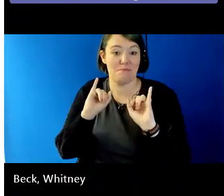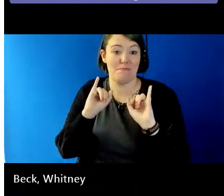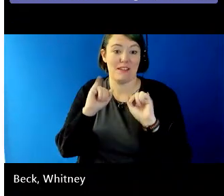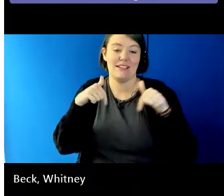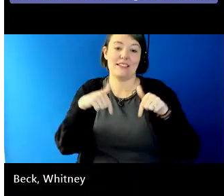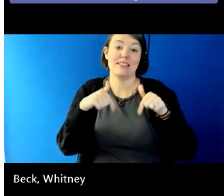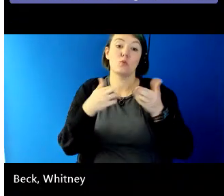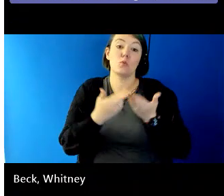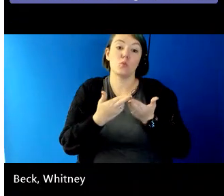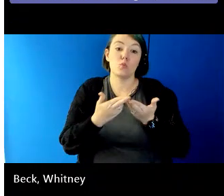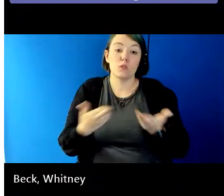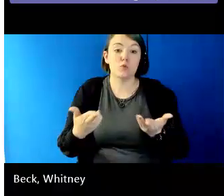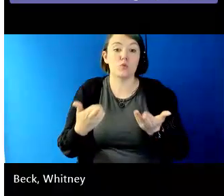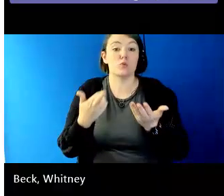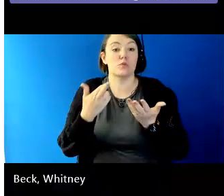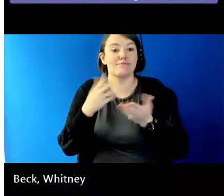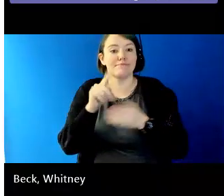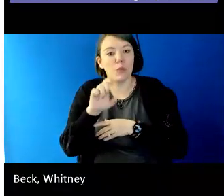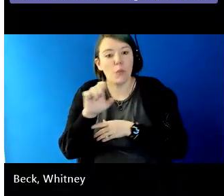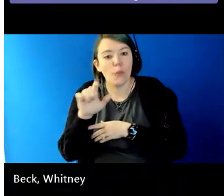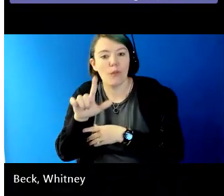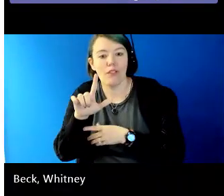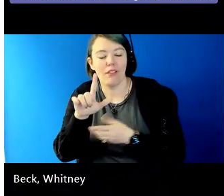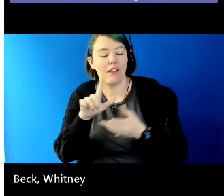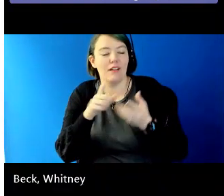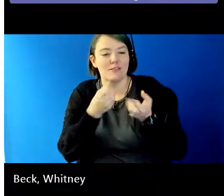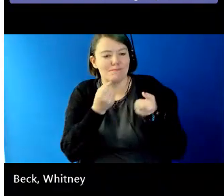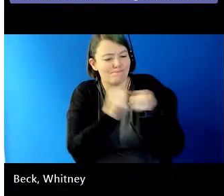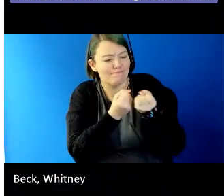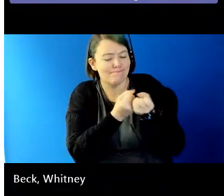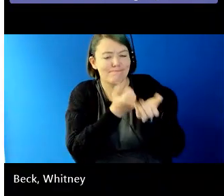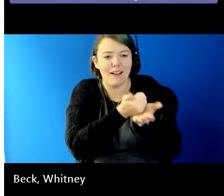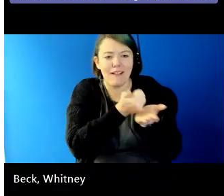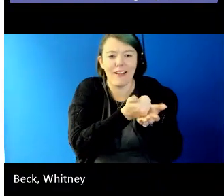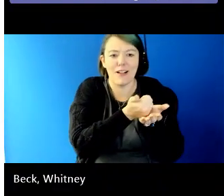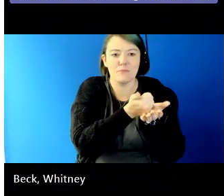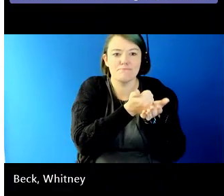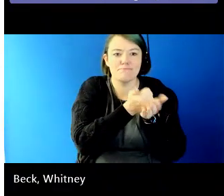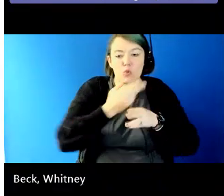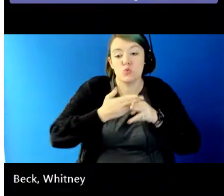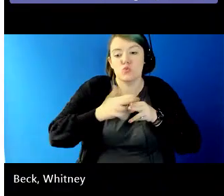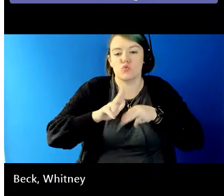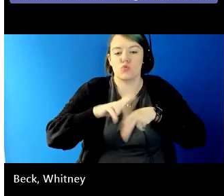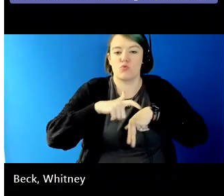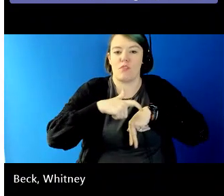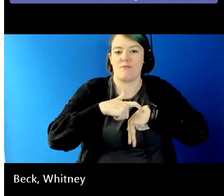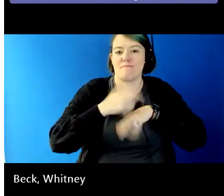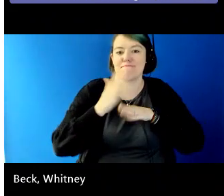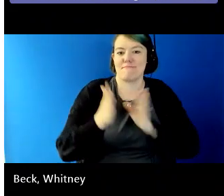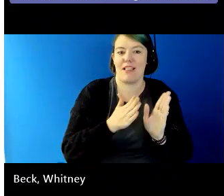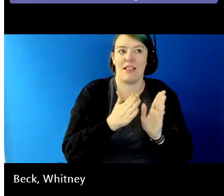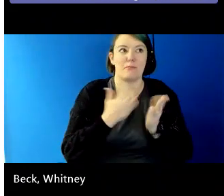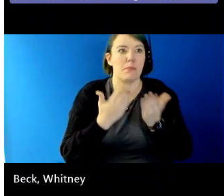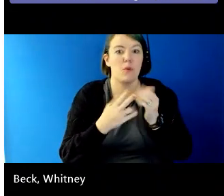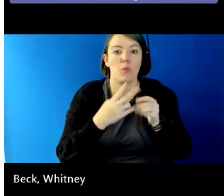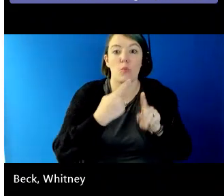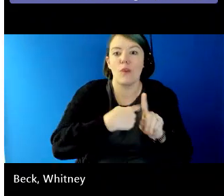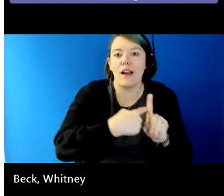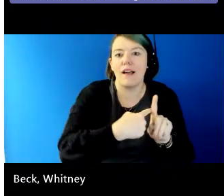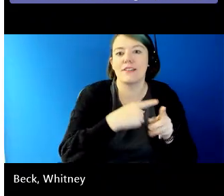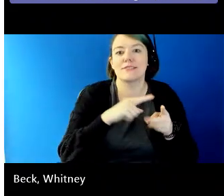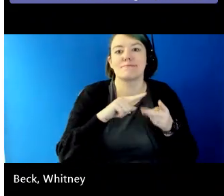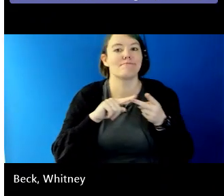tool that has so many abilities to help them with short-term planning, whether they're saving for rent, or their long-term planning where they're saving